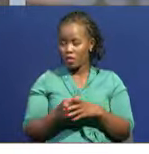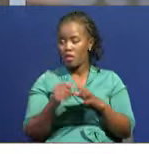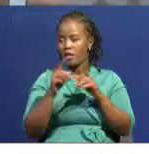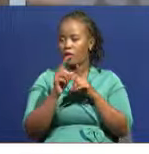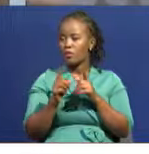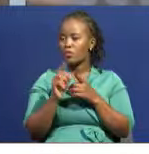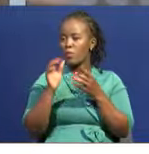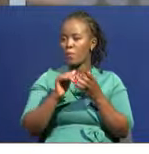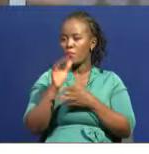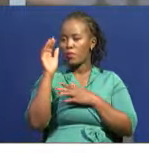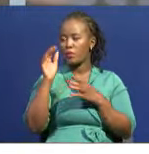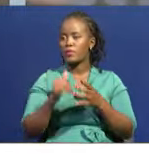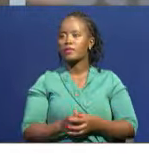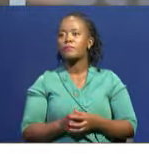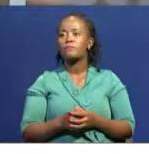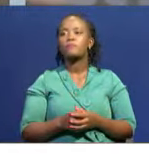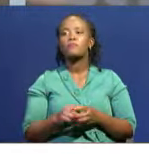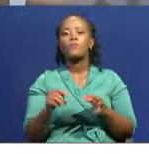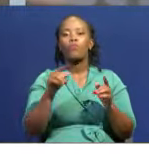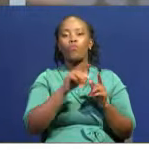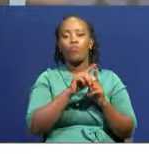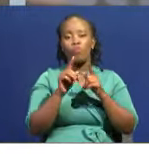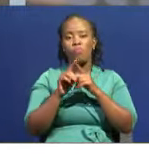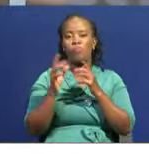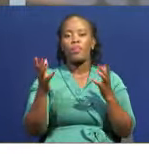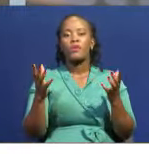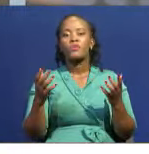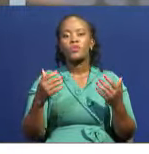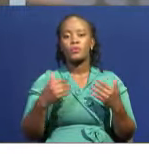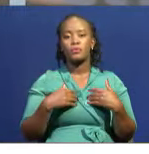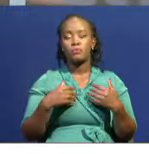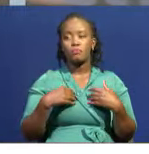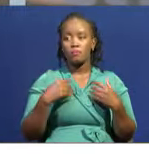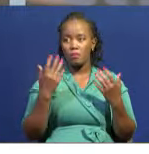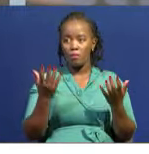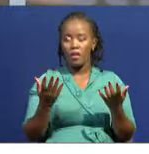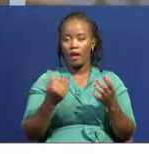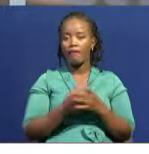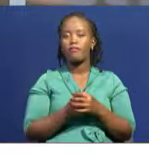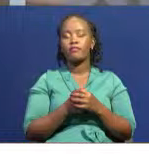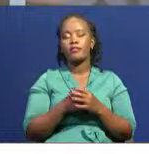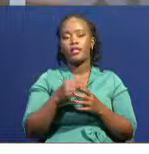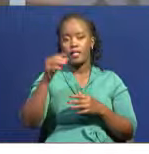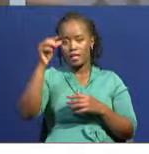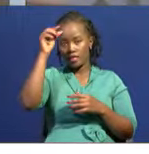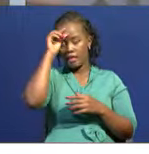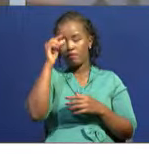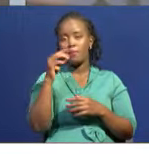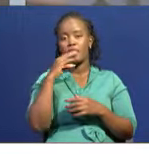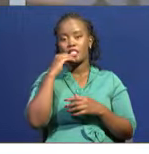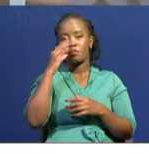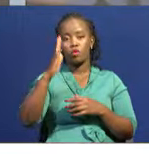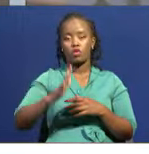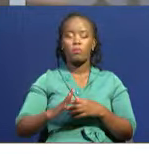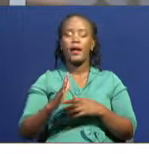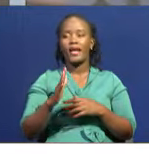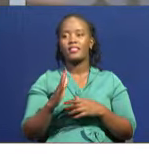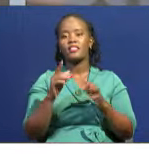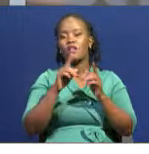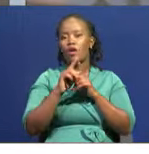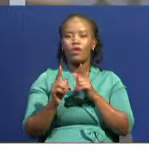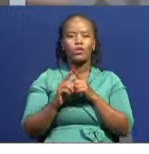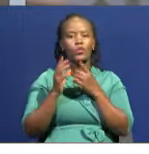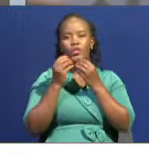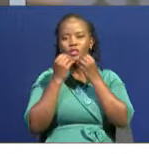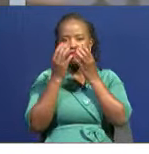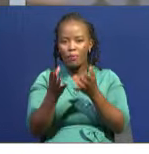more at this hour. Also, we've heard from none other than the government spokesperson, that is Dr. Isaac Mora, just giving